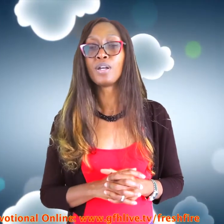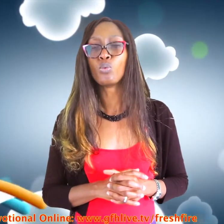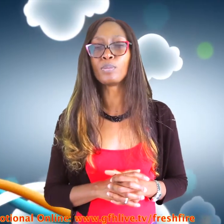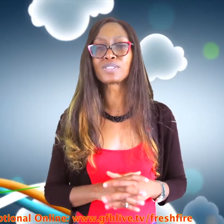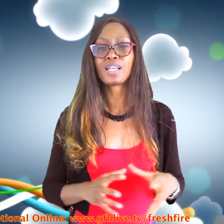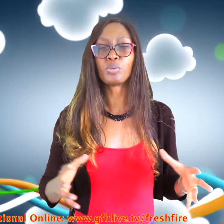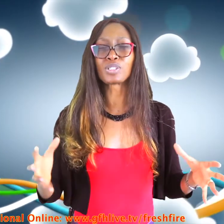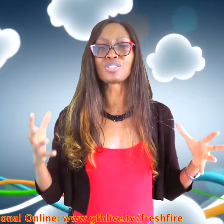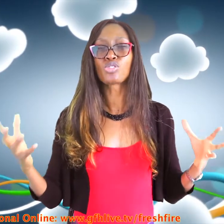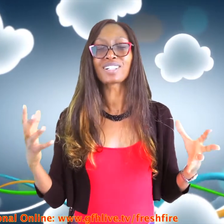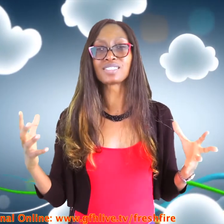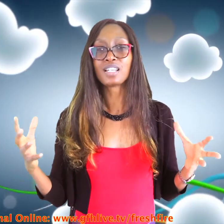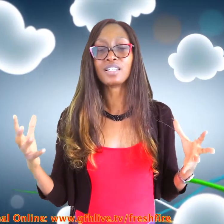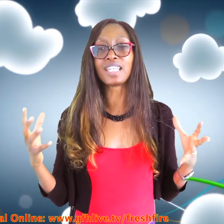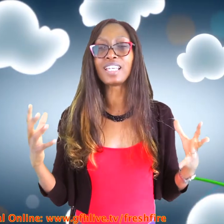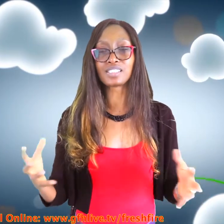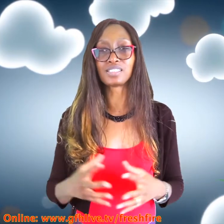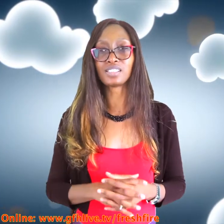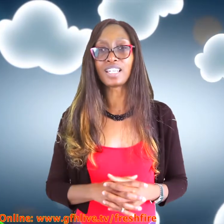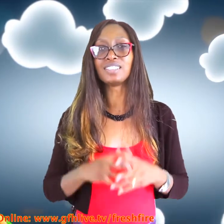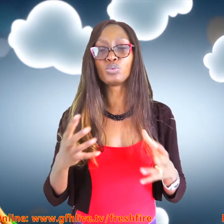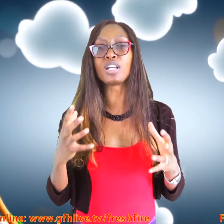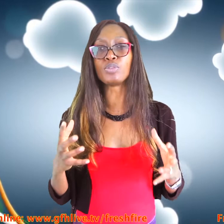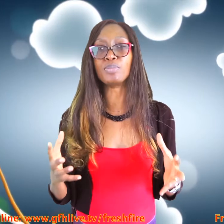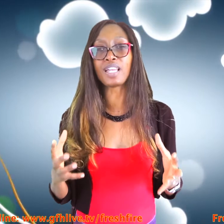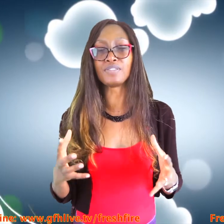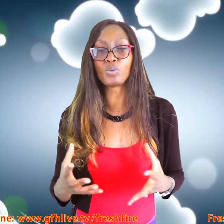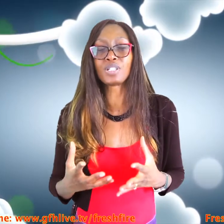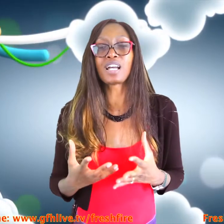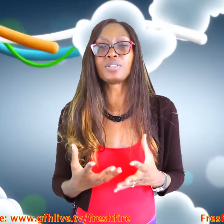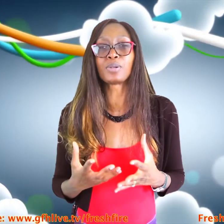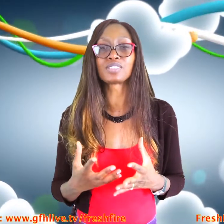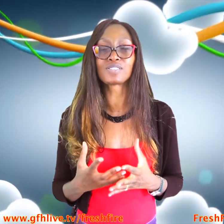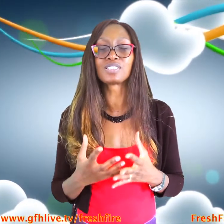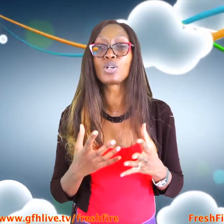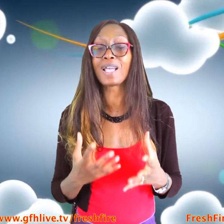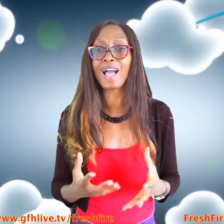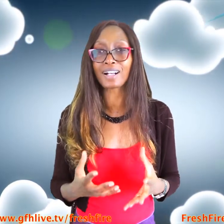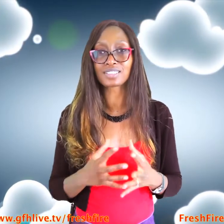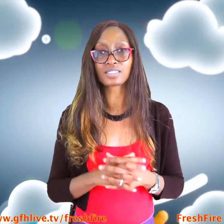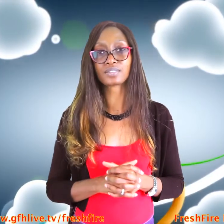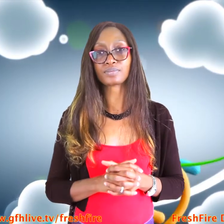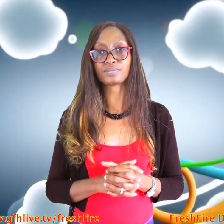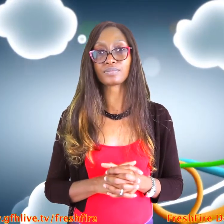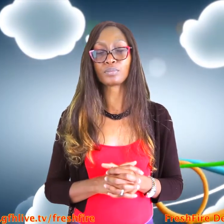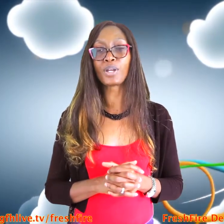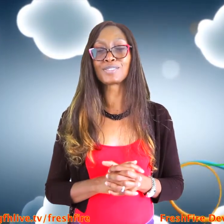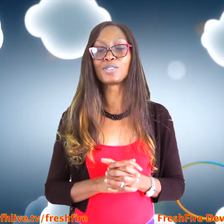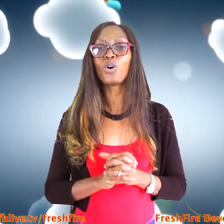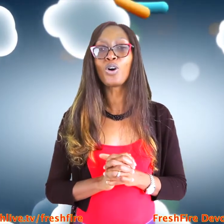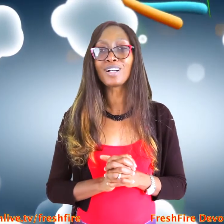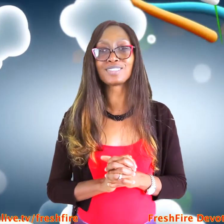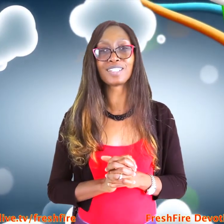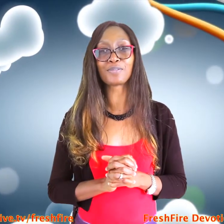that we must attract kings in the way we behave, the way we carry ourselves, and the way we act.